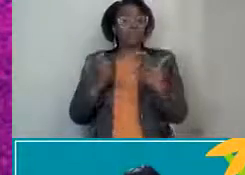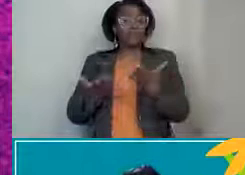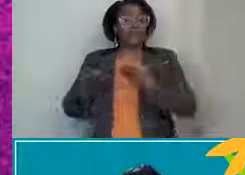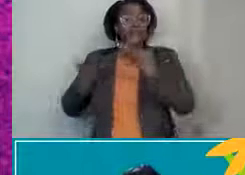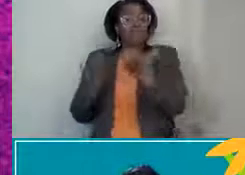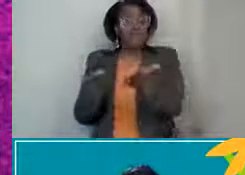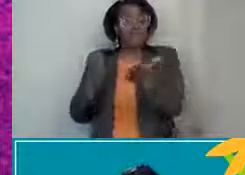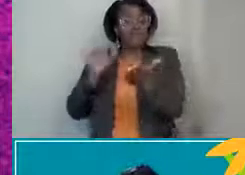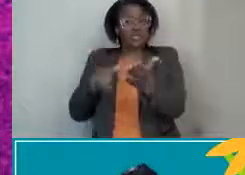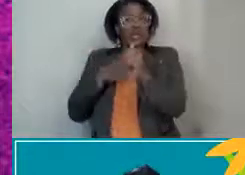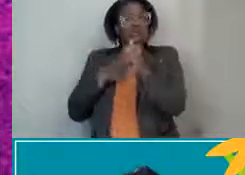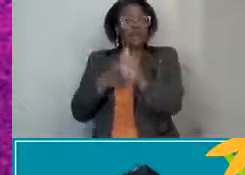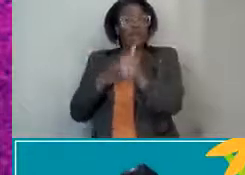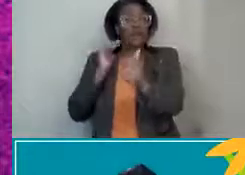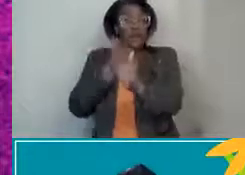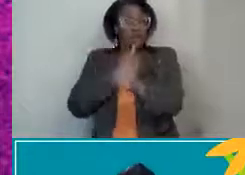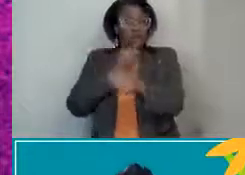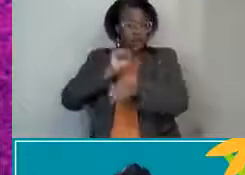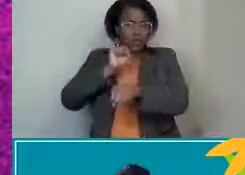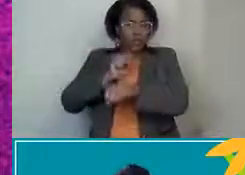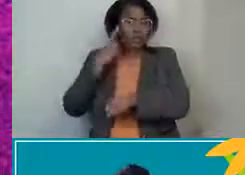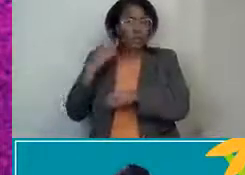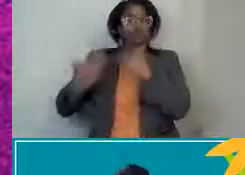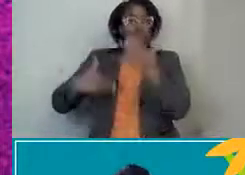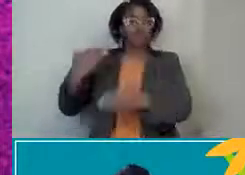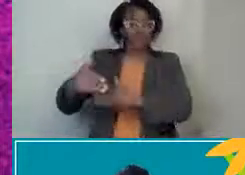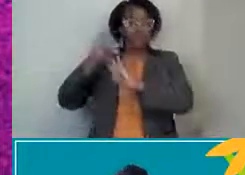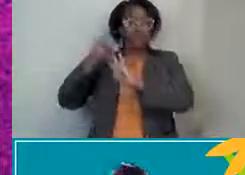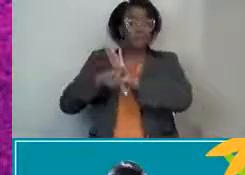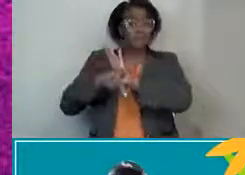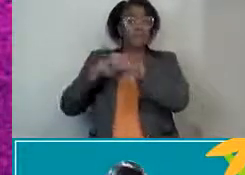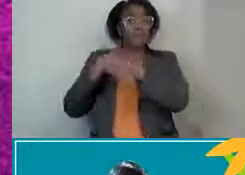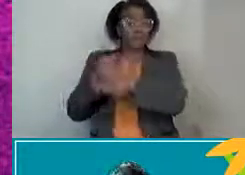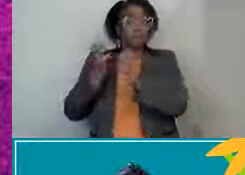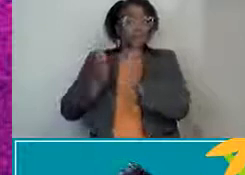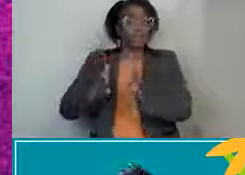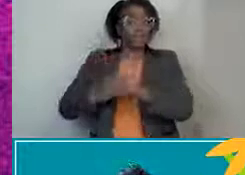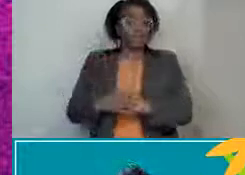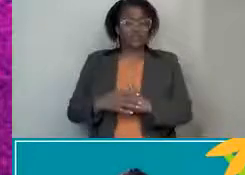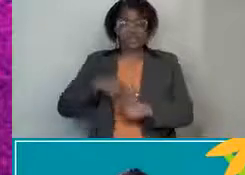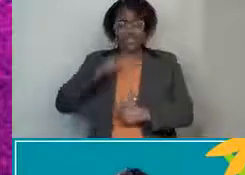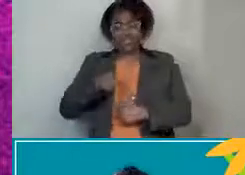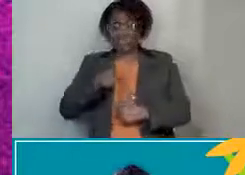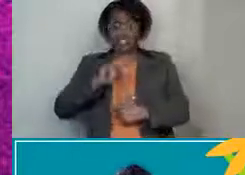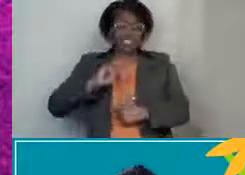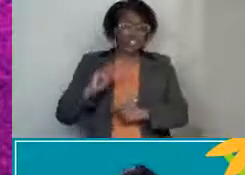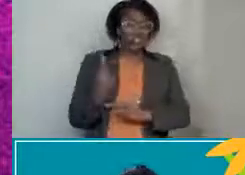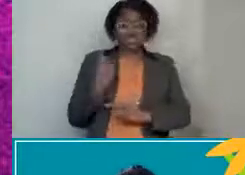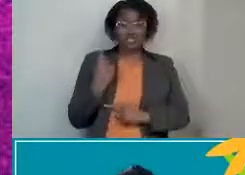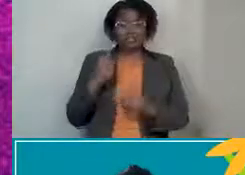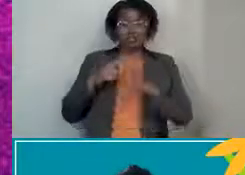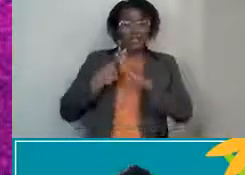to guide the work of progressive policy makers. And this framework is just a start. There will be